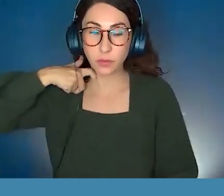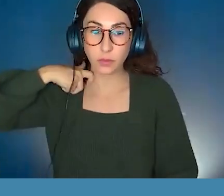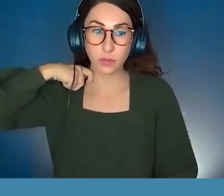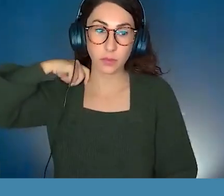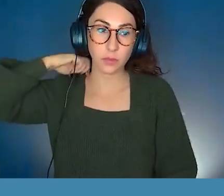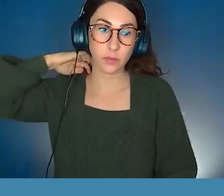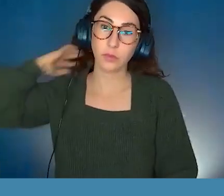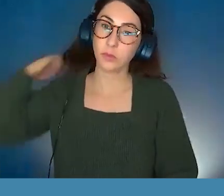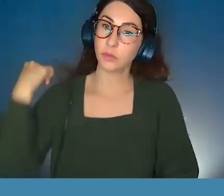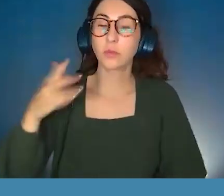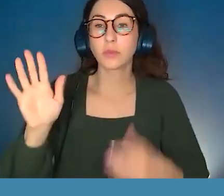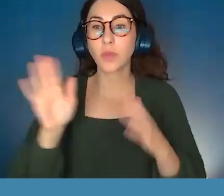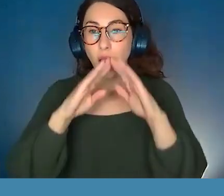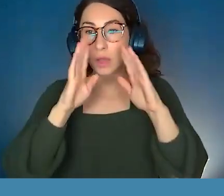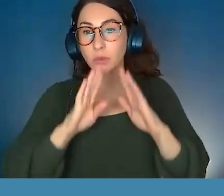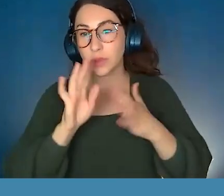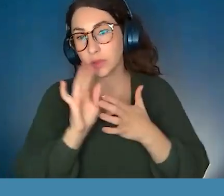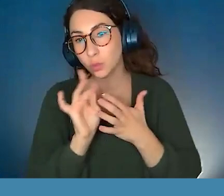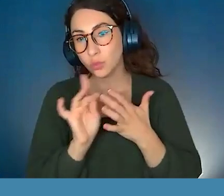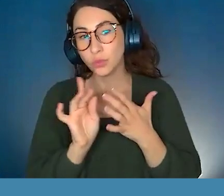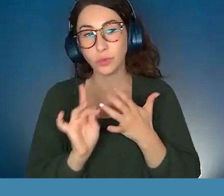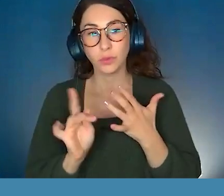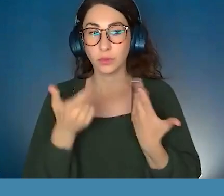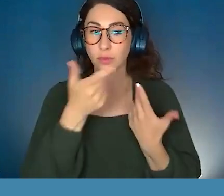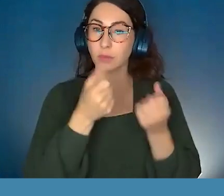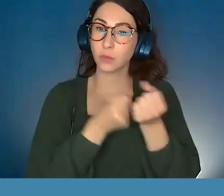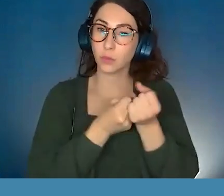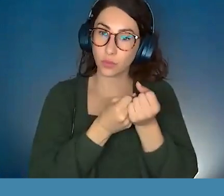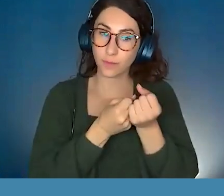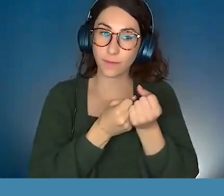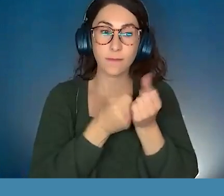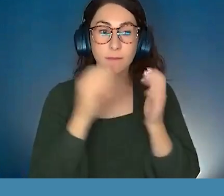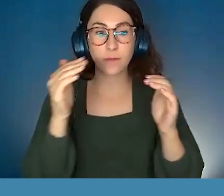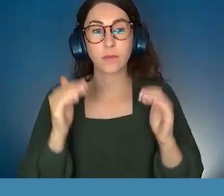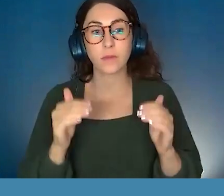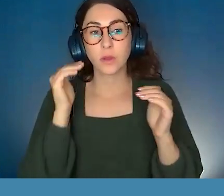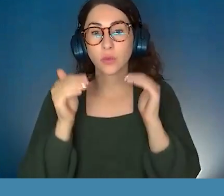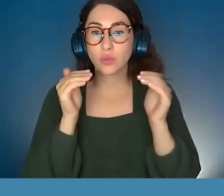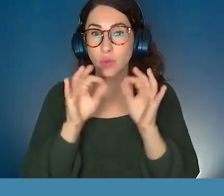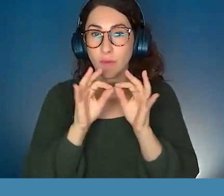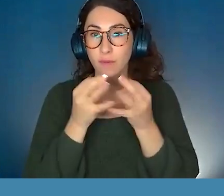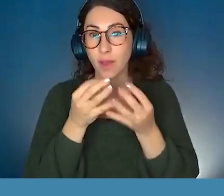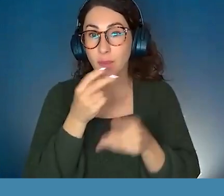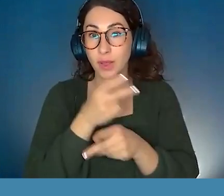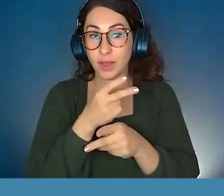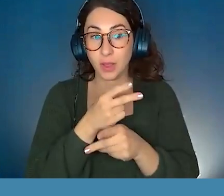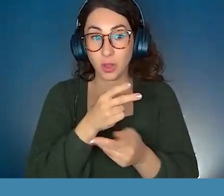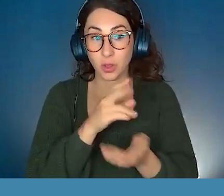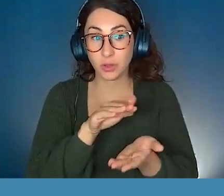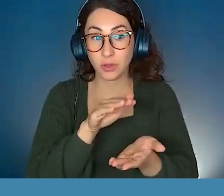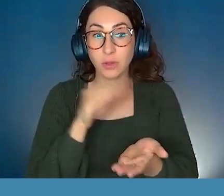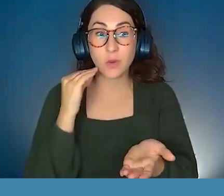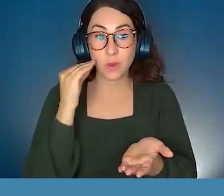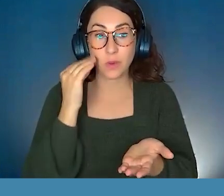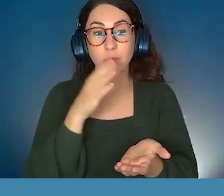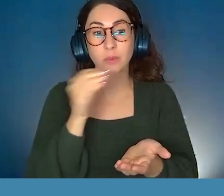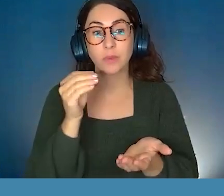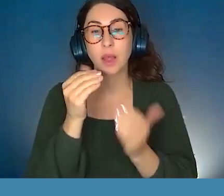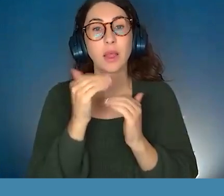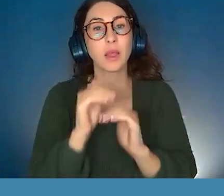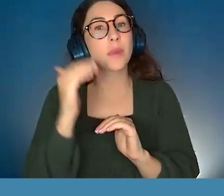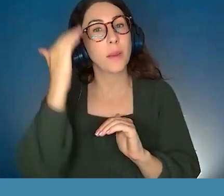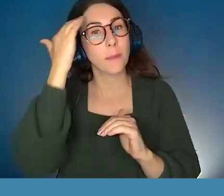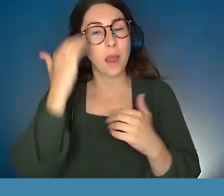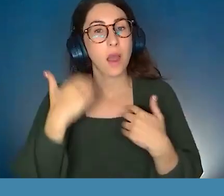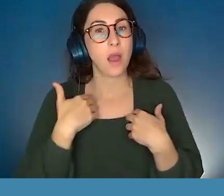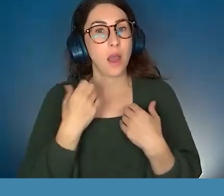Okay, different housing options. We're going to talk about supportive housing, adult family care centers, and limited mental health assisted living facilities.